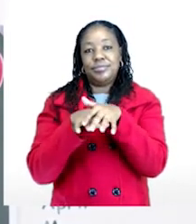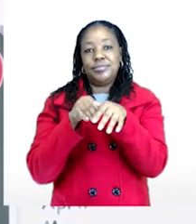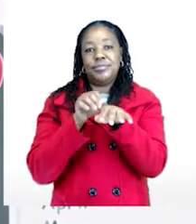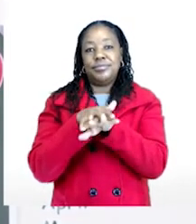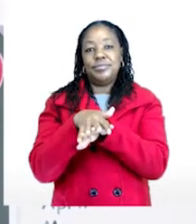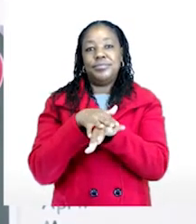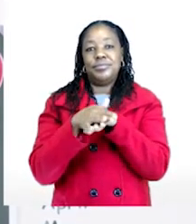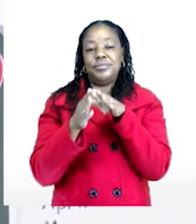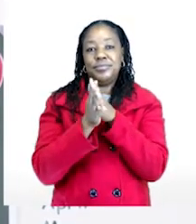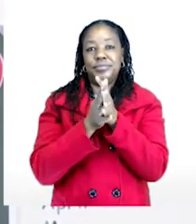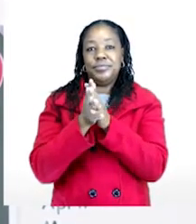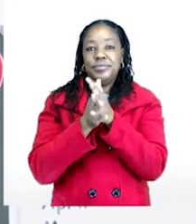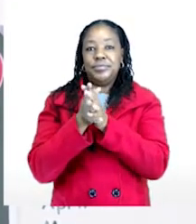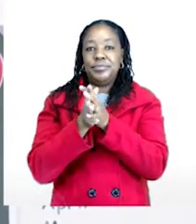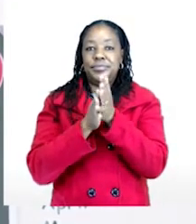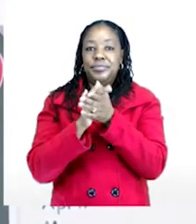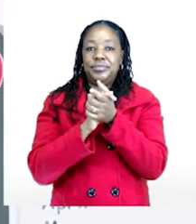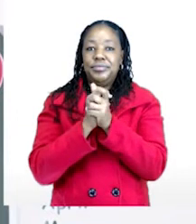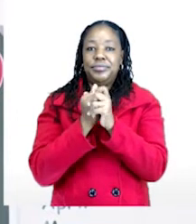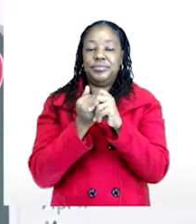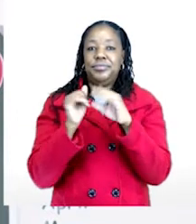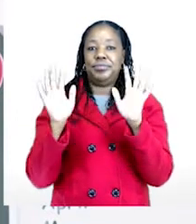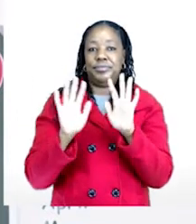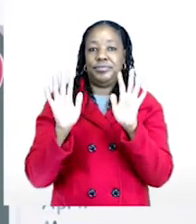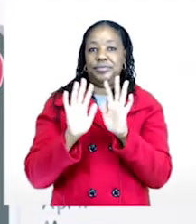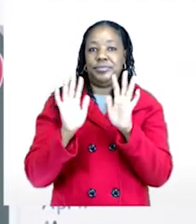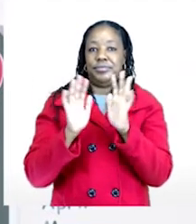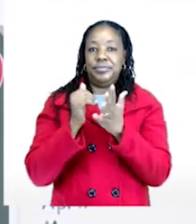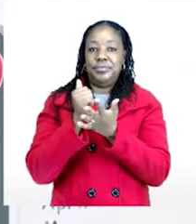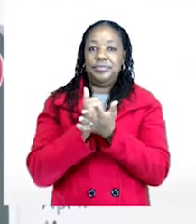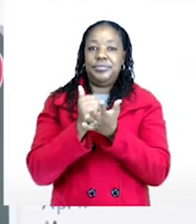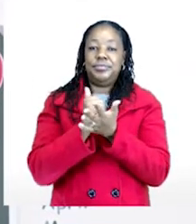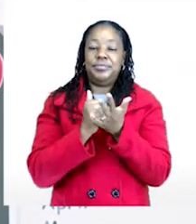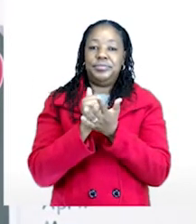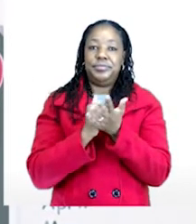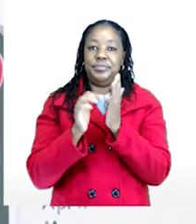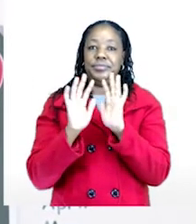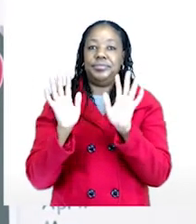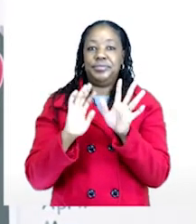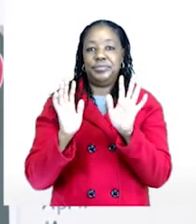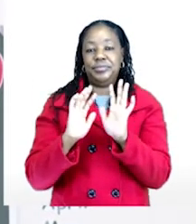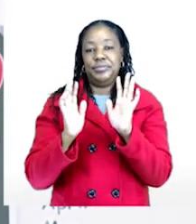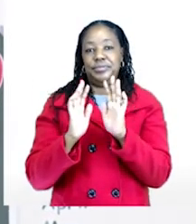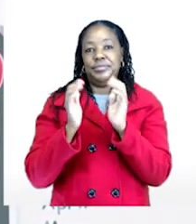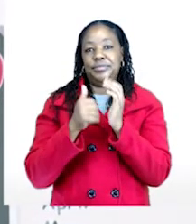back, inside and forth. Now your hands and mine are clean. We have